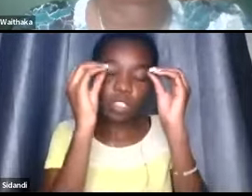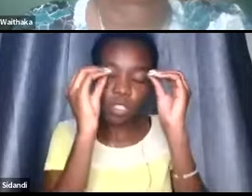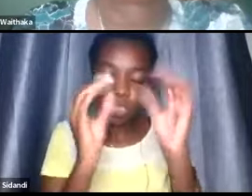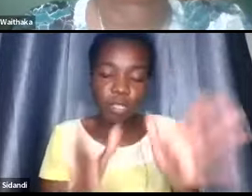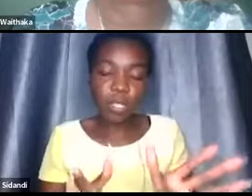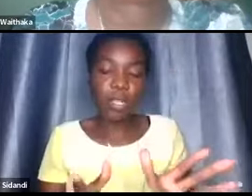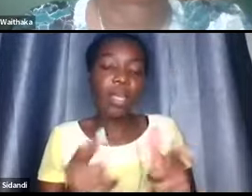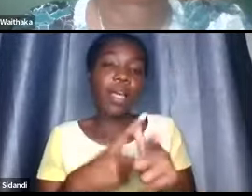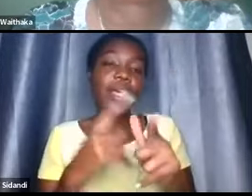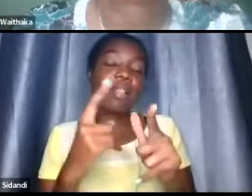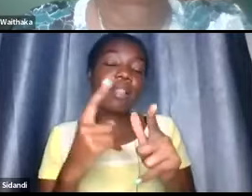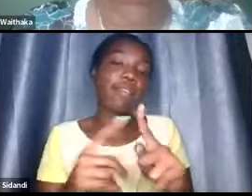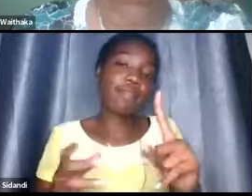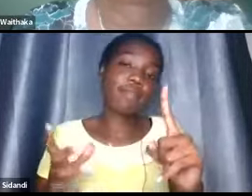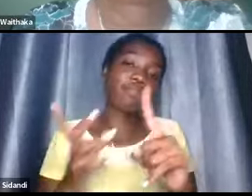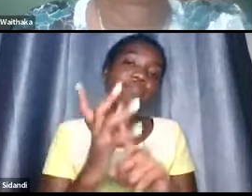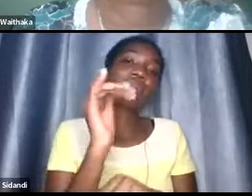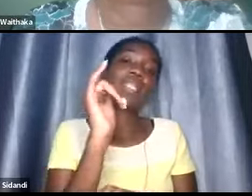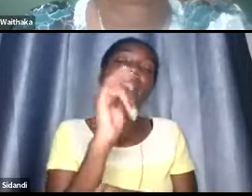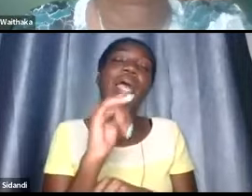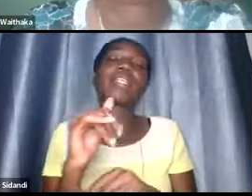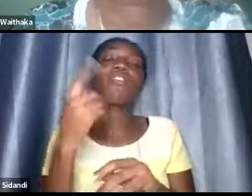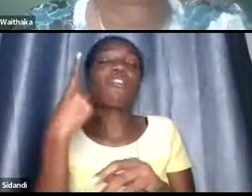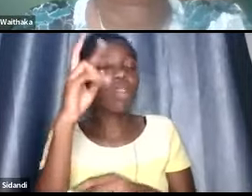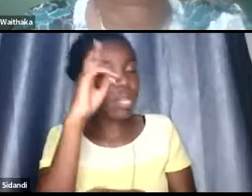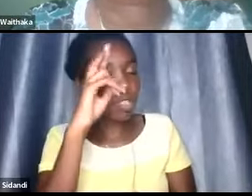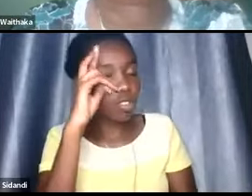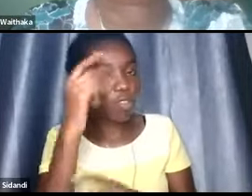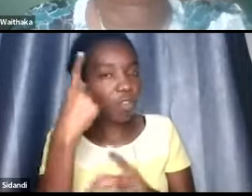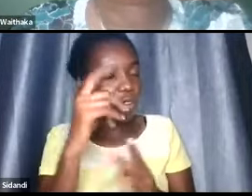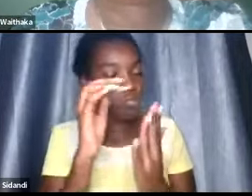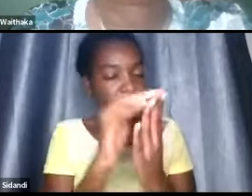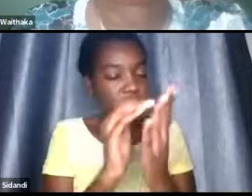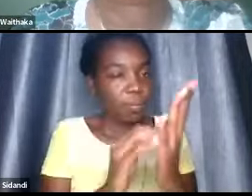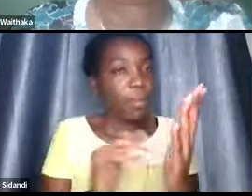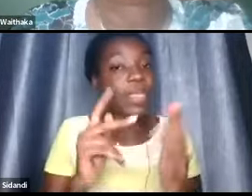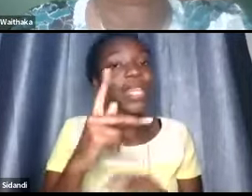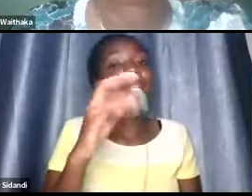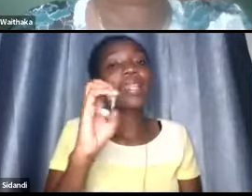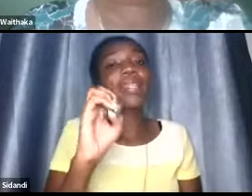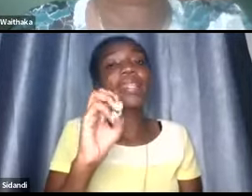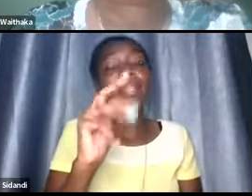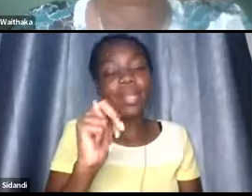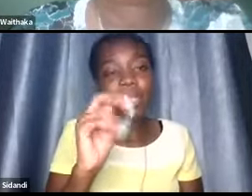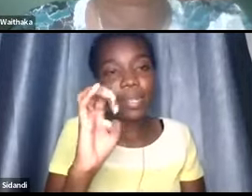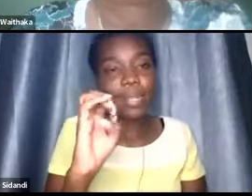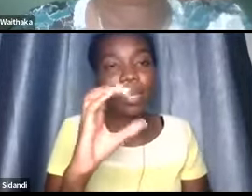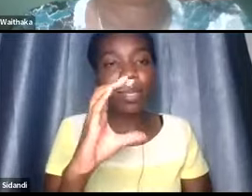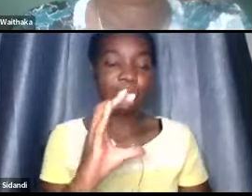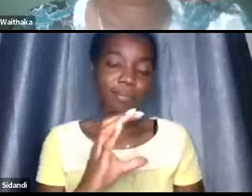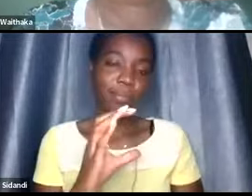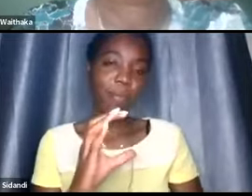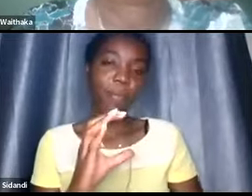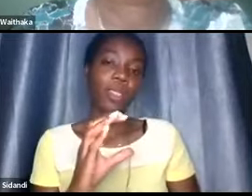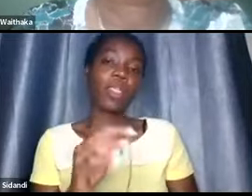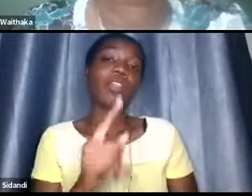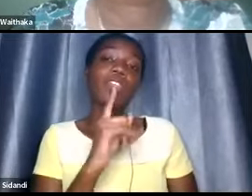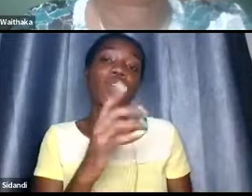the criteria even for purposes of being graded by Kenya National Examination Council. If you also look at terms of